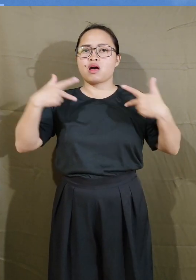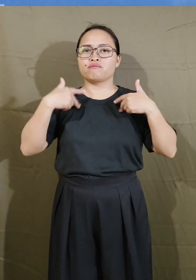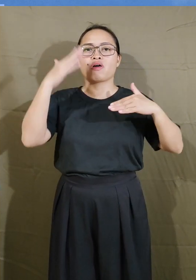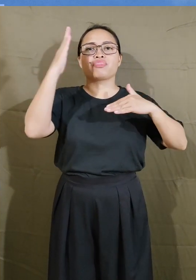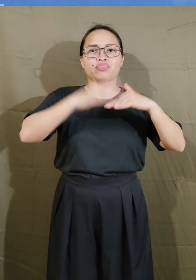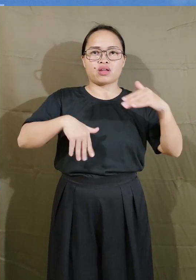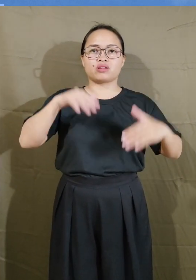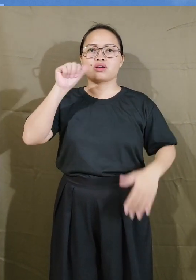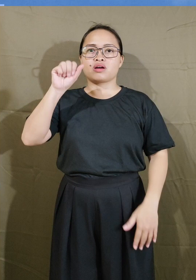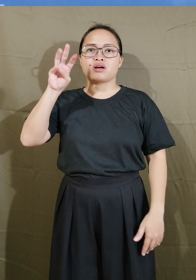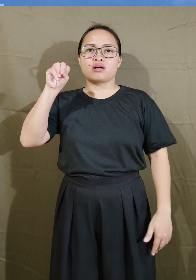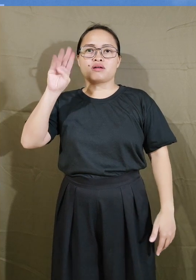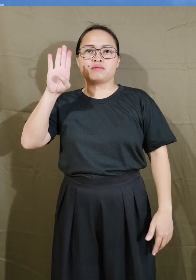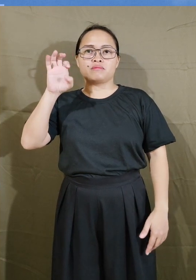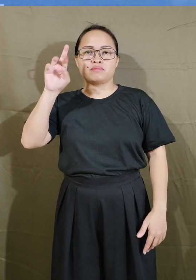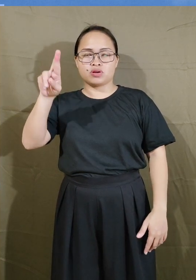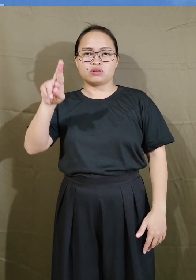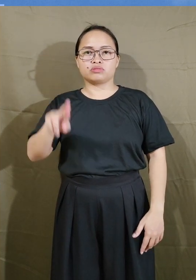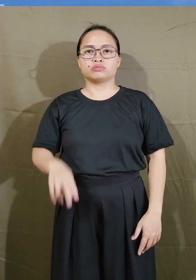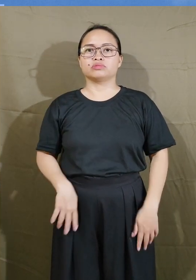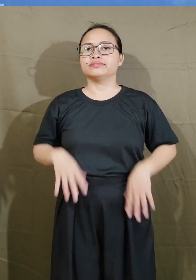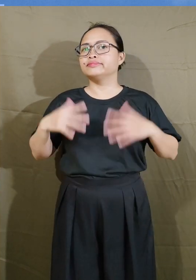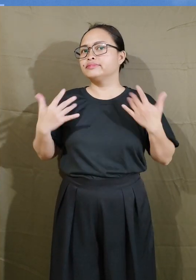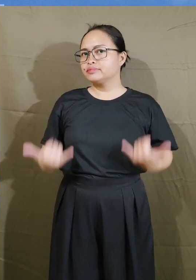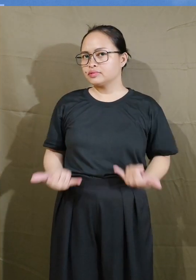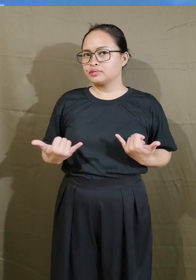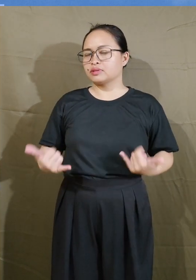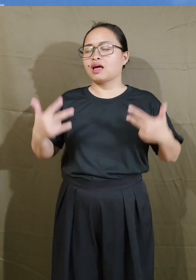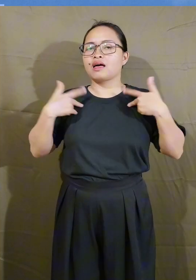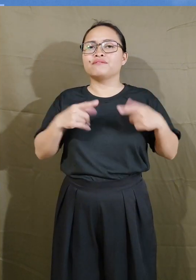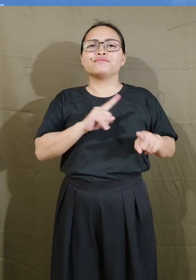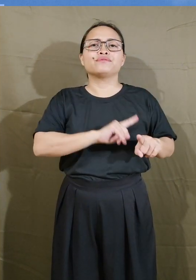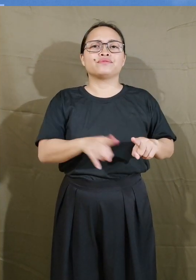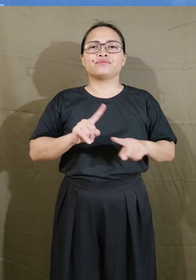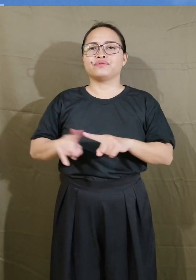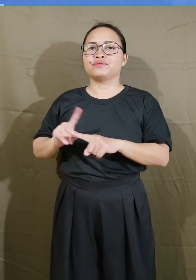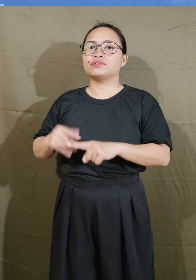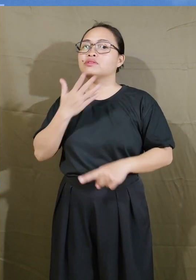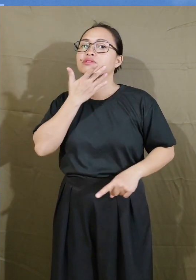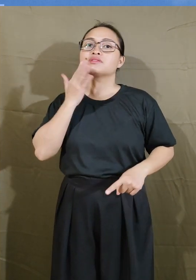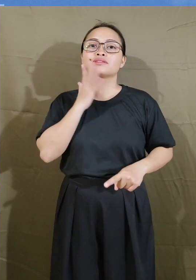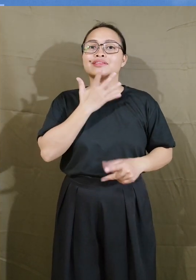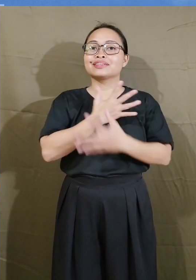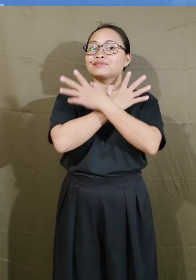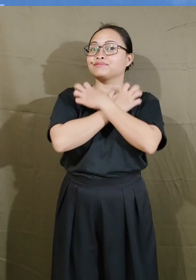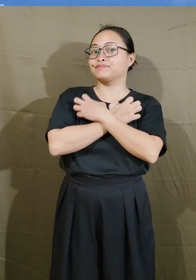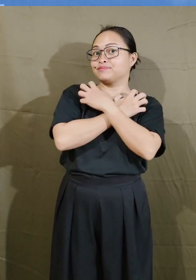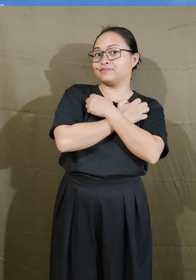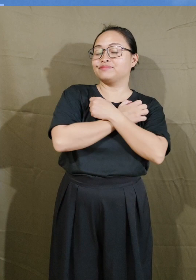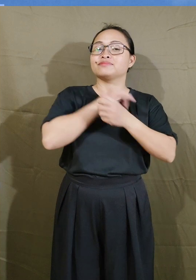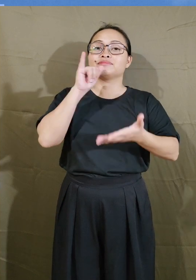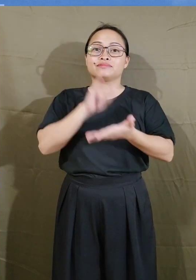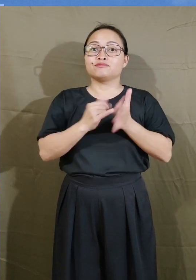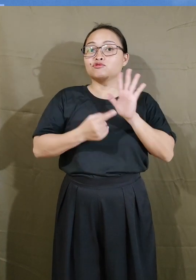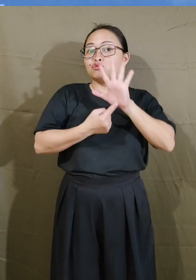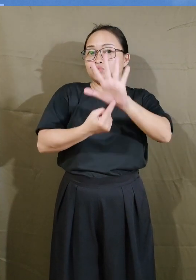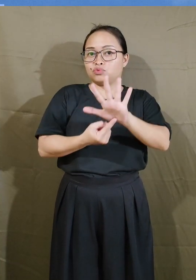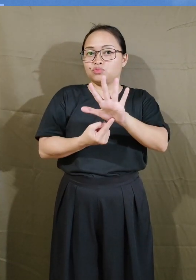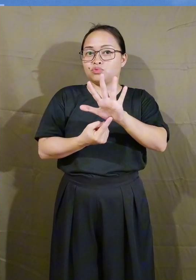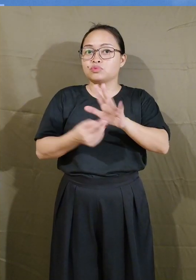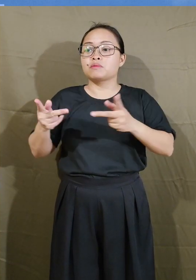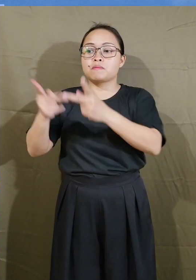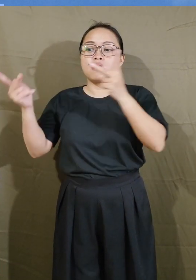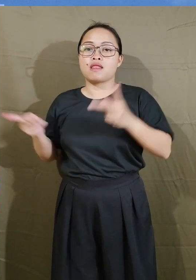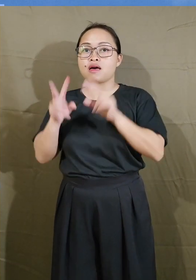Amber? Now we have different colors of teddy bears to represent the place value